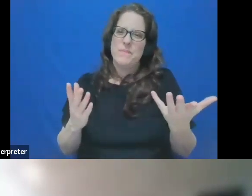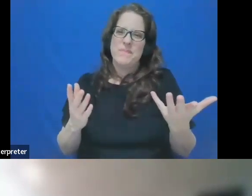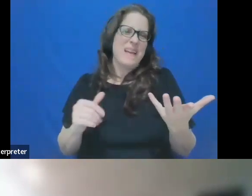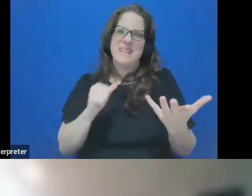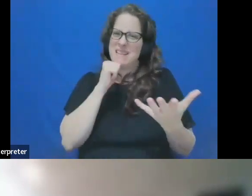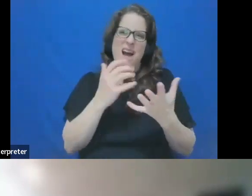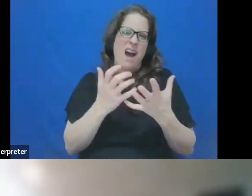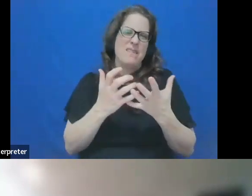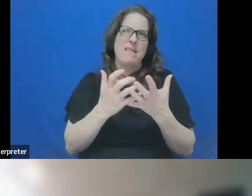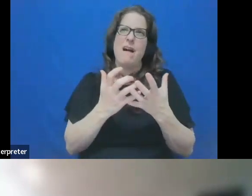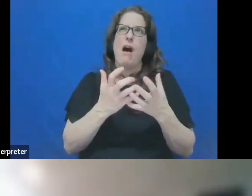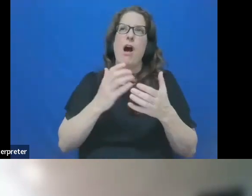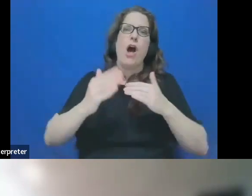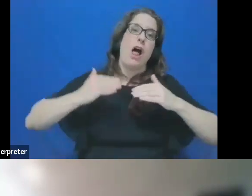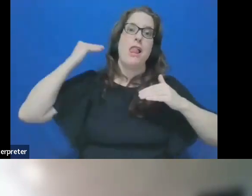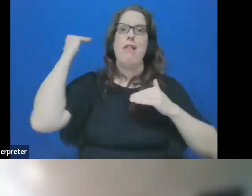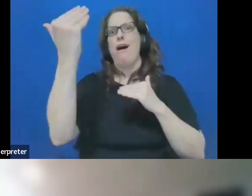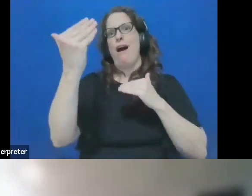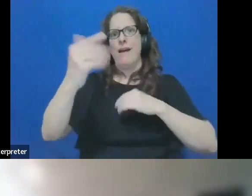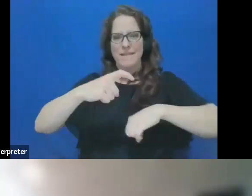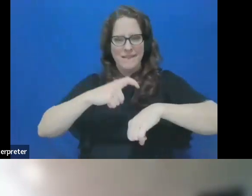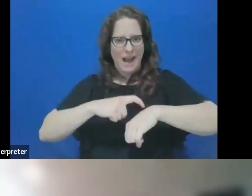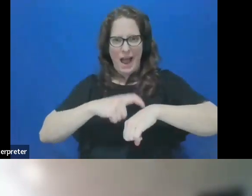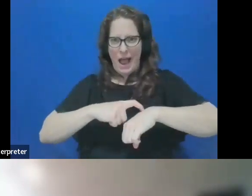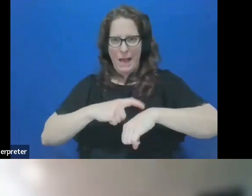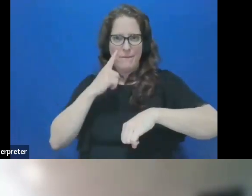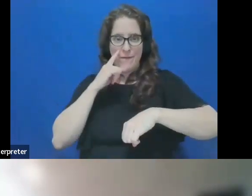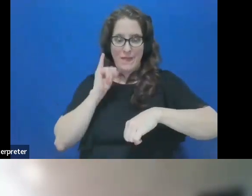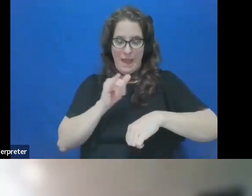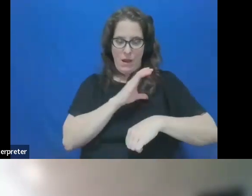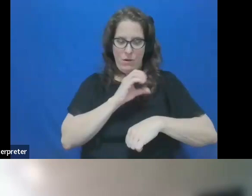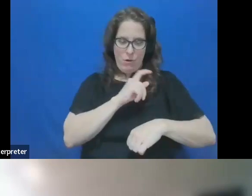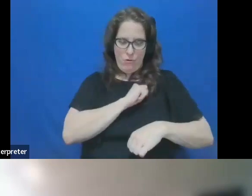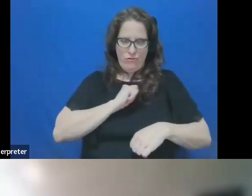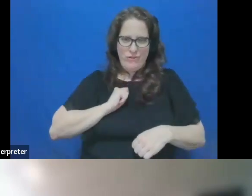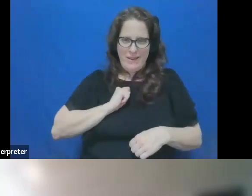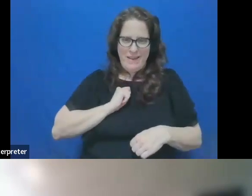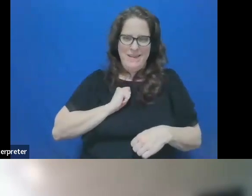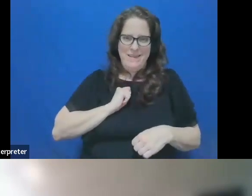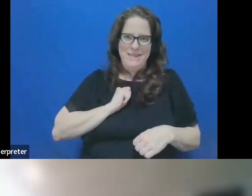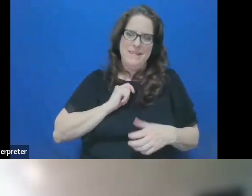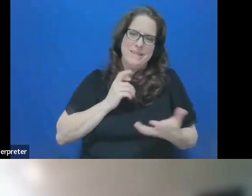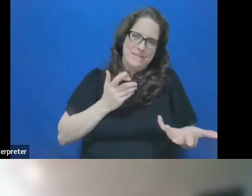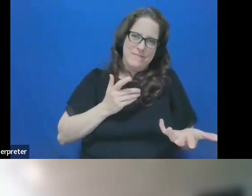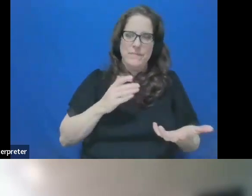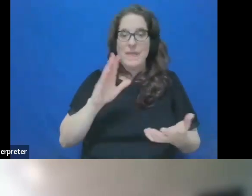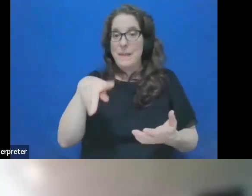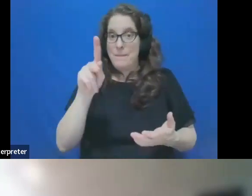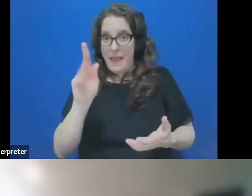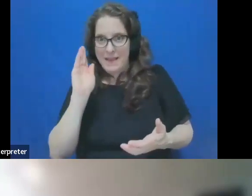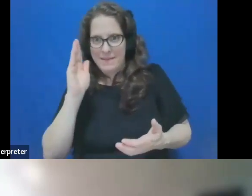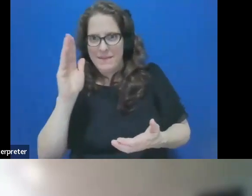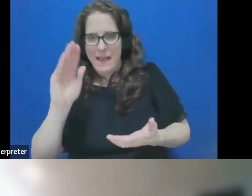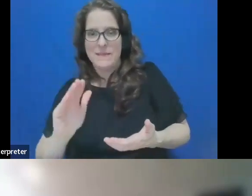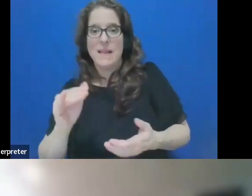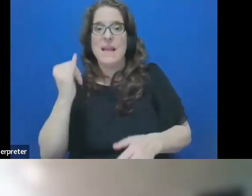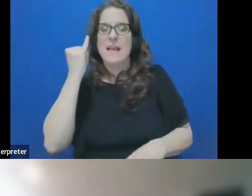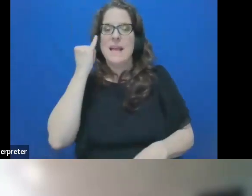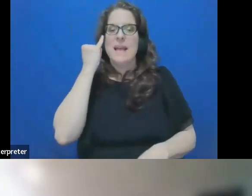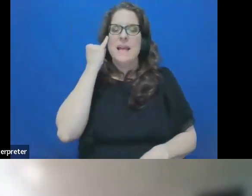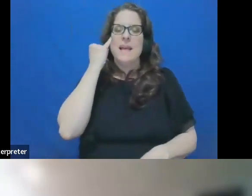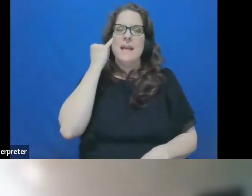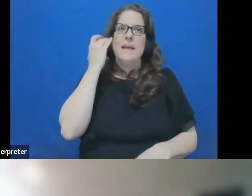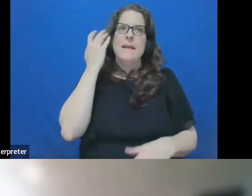to be as much time consuming for that individual family member co-trustee as it would be for a corporate trustee,